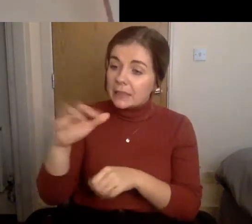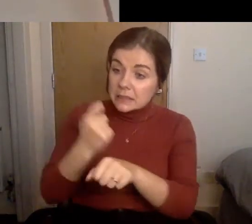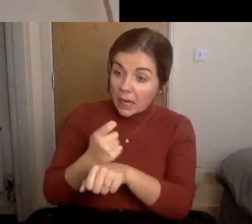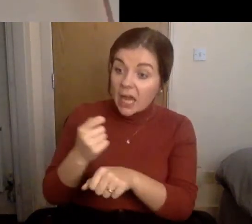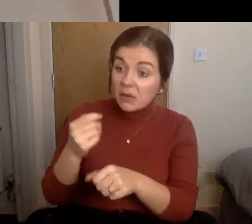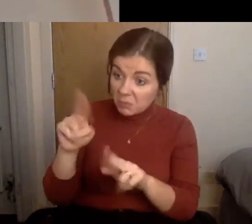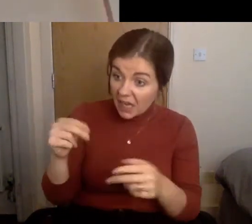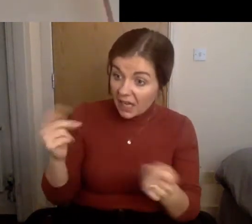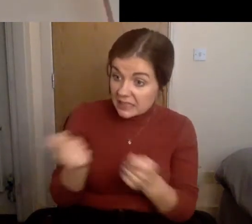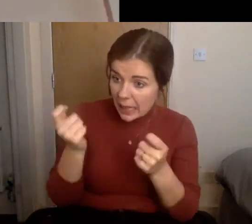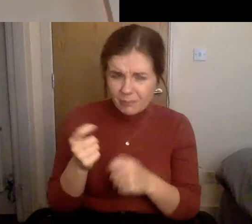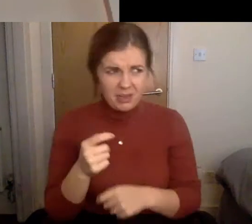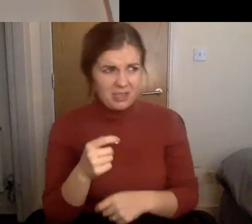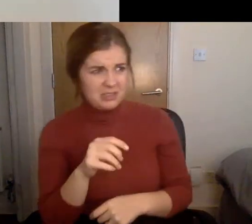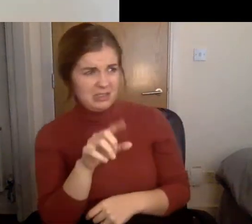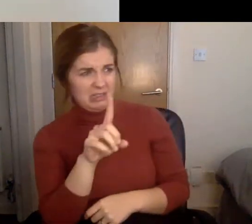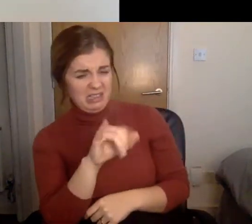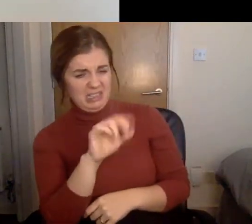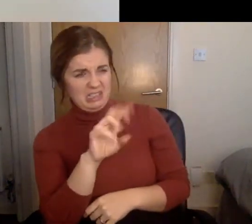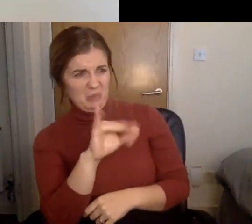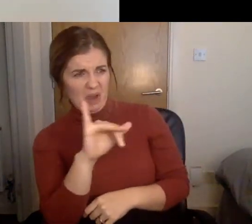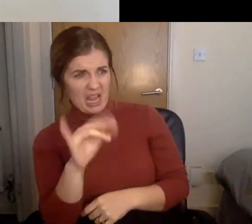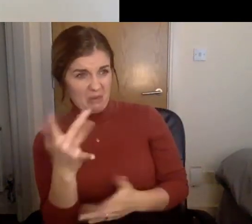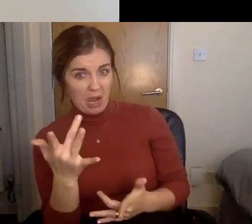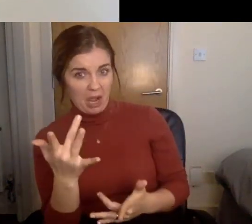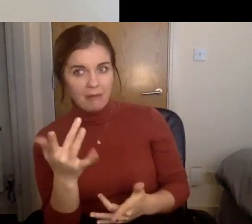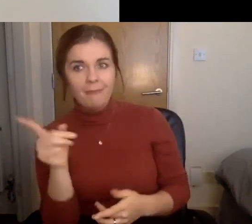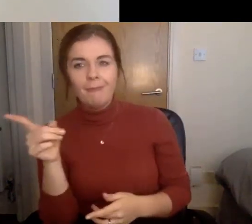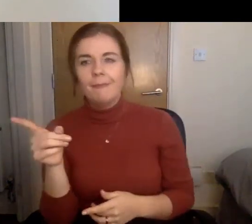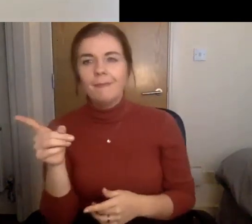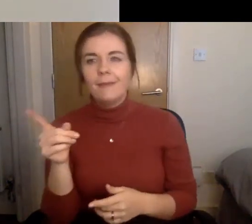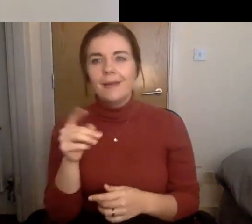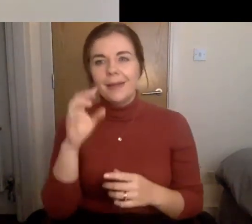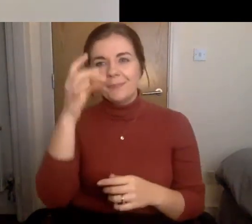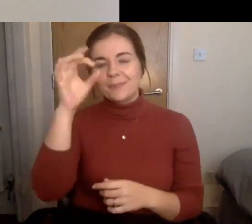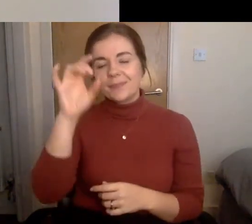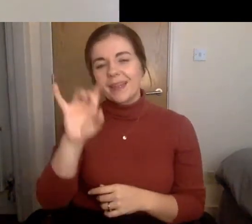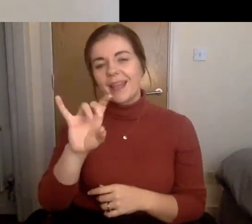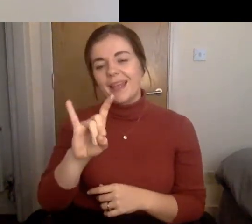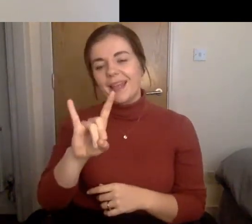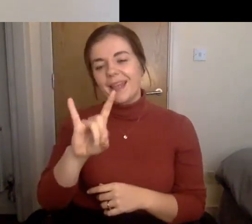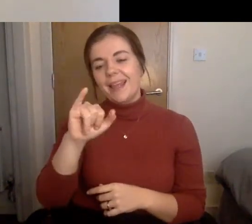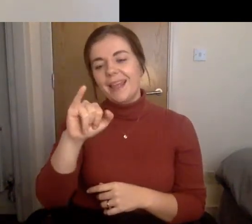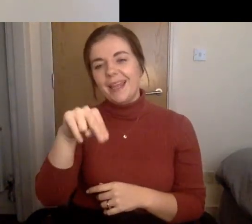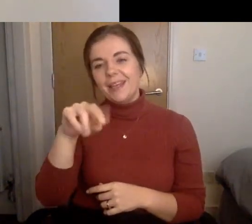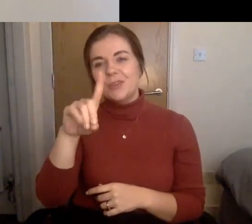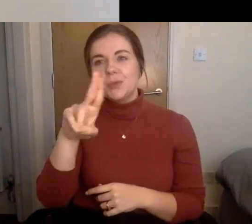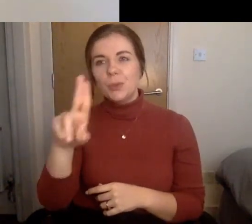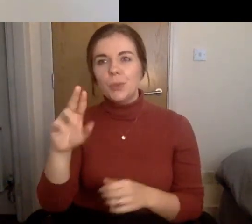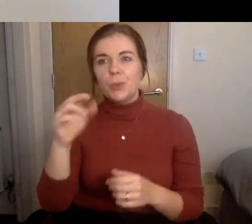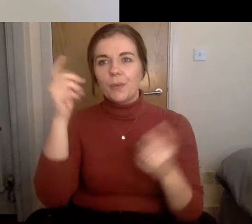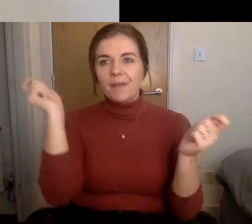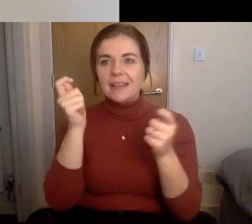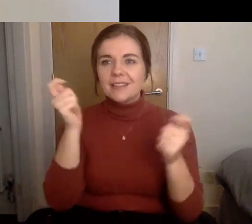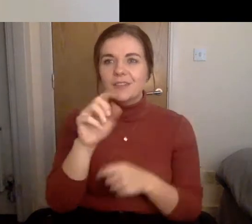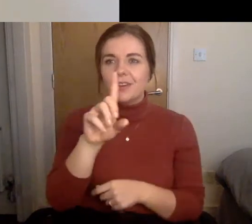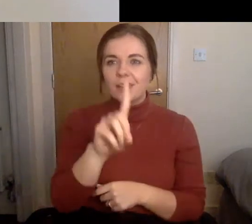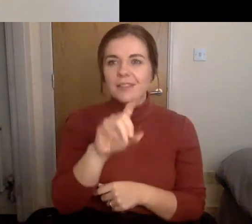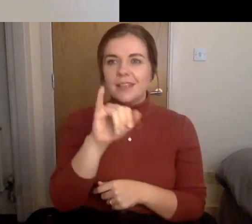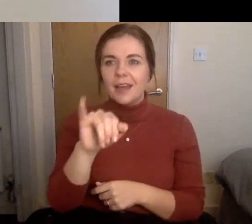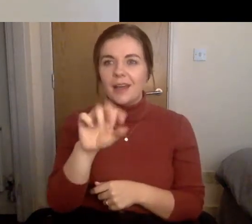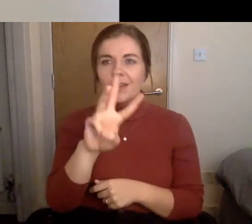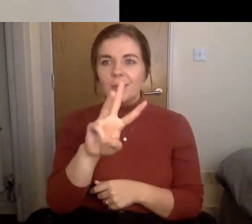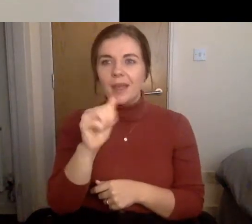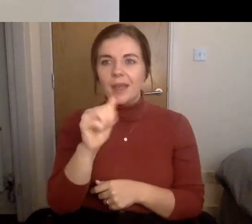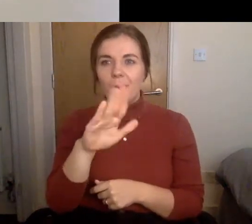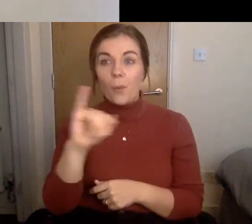you know, there's no perfect recipe for, you're dealing with, you know, whoever is there in front of you and including them to